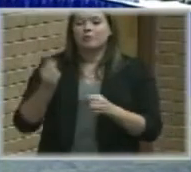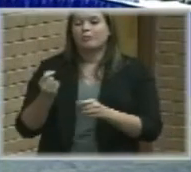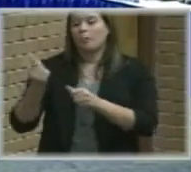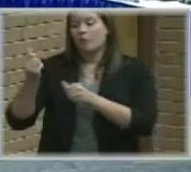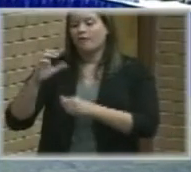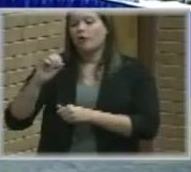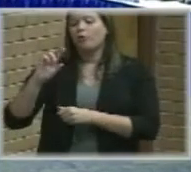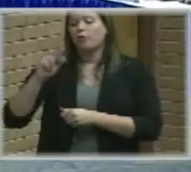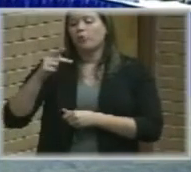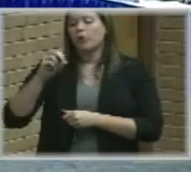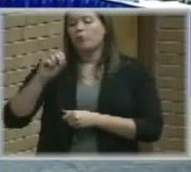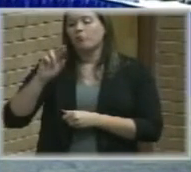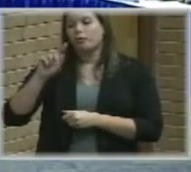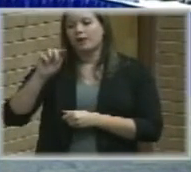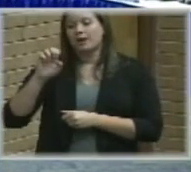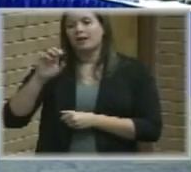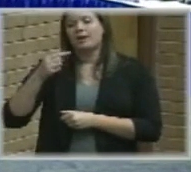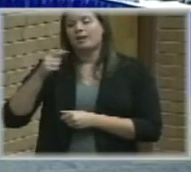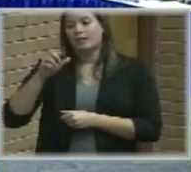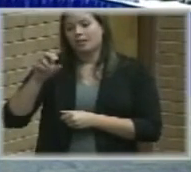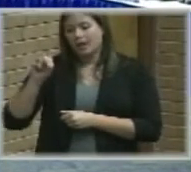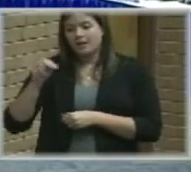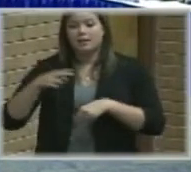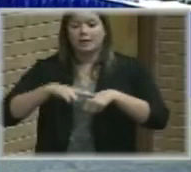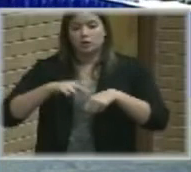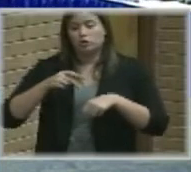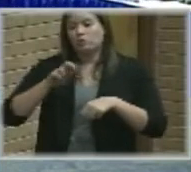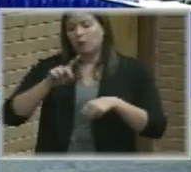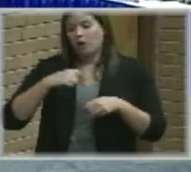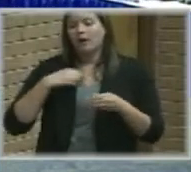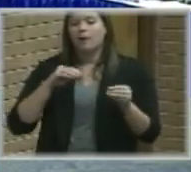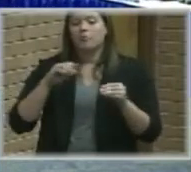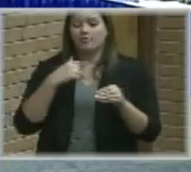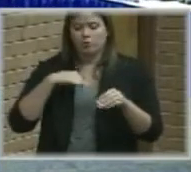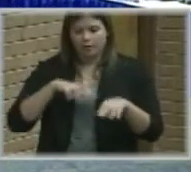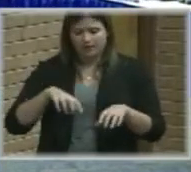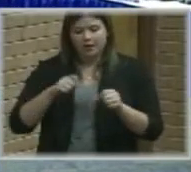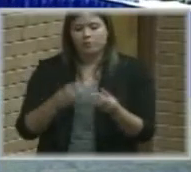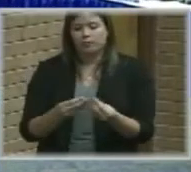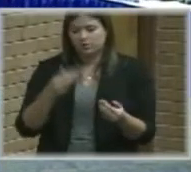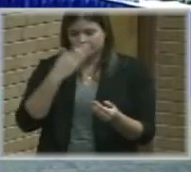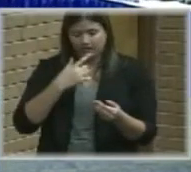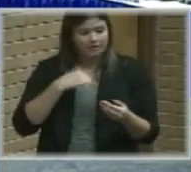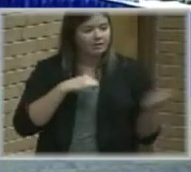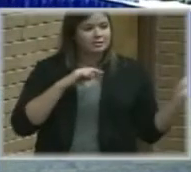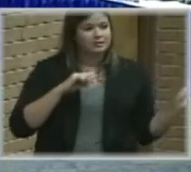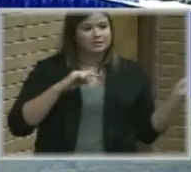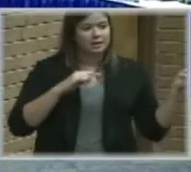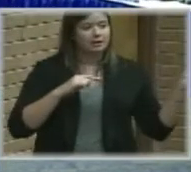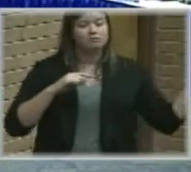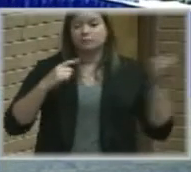Nature Park, I move that we adopt the resolution before us. Second. Discussion.